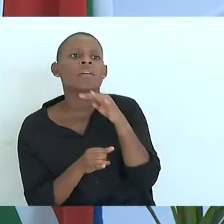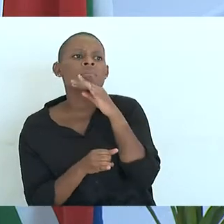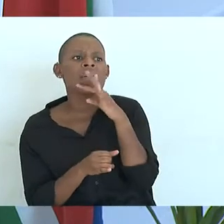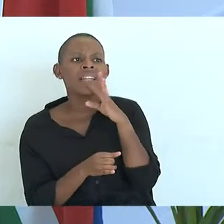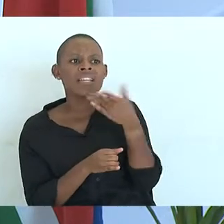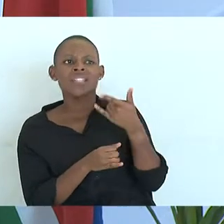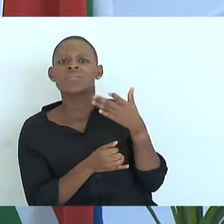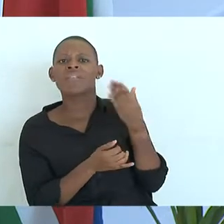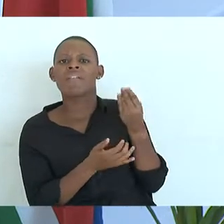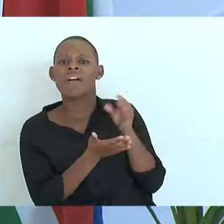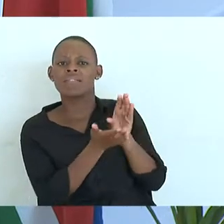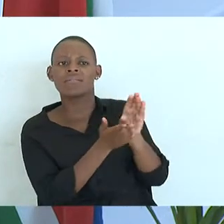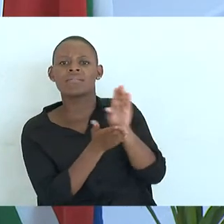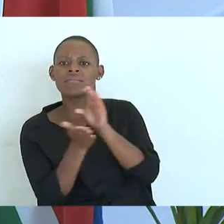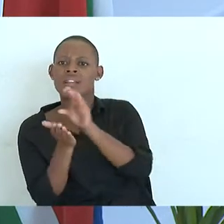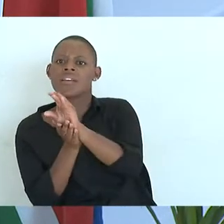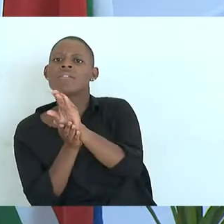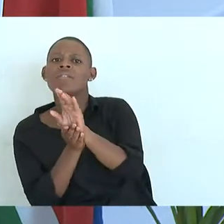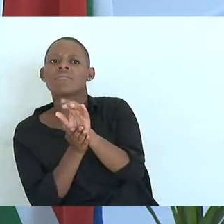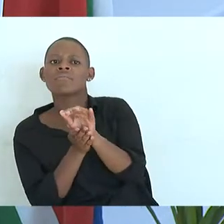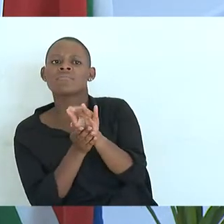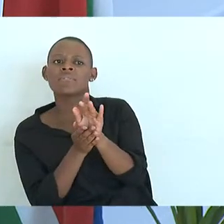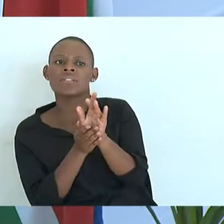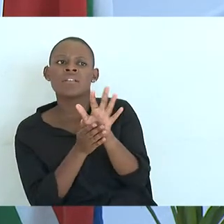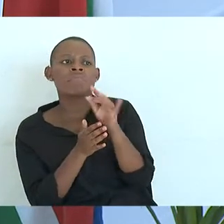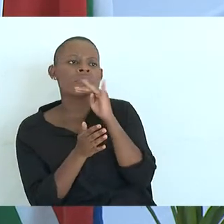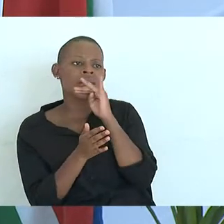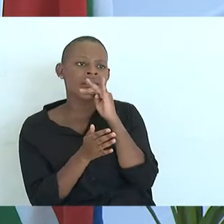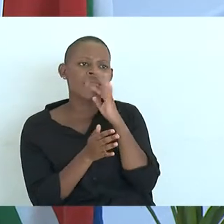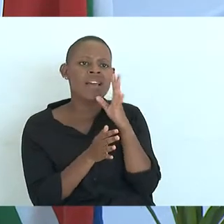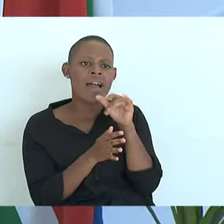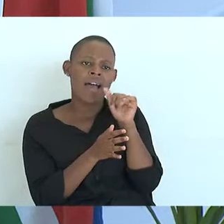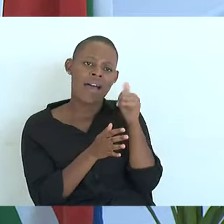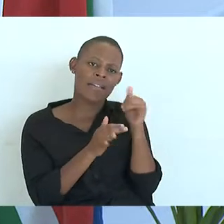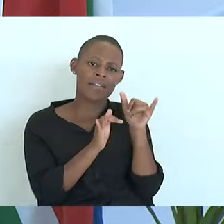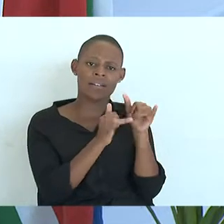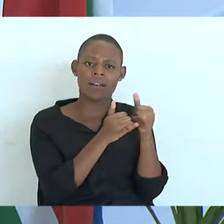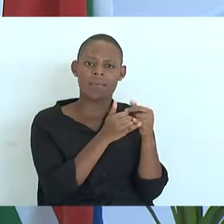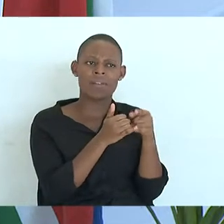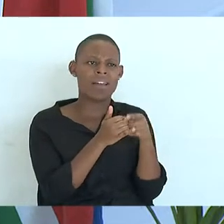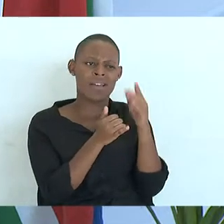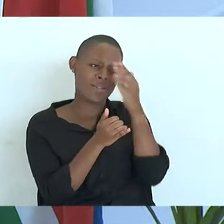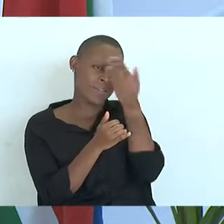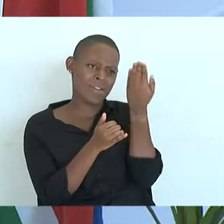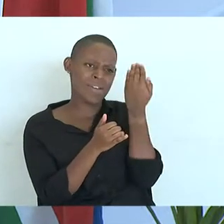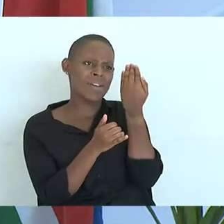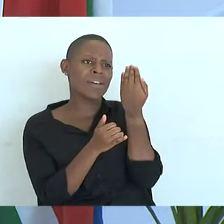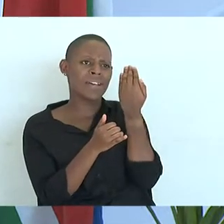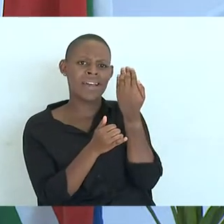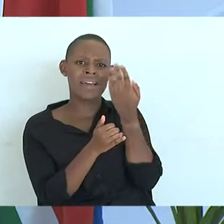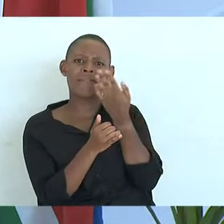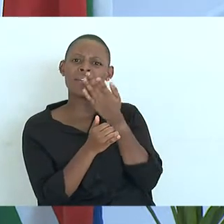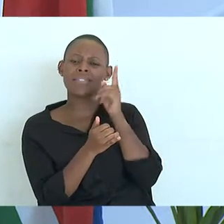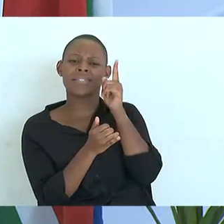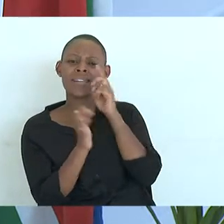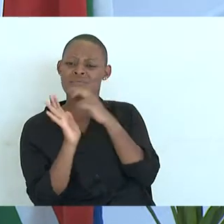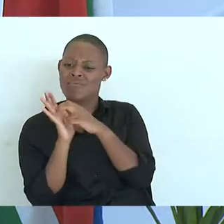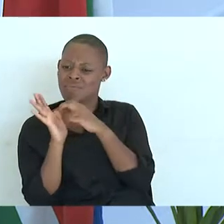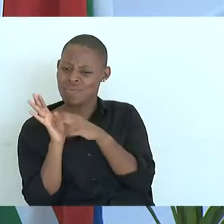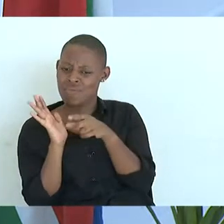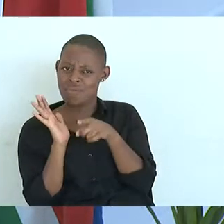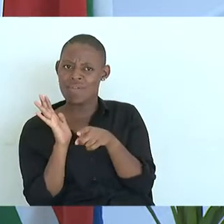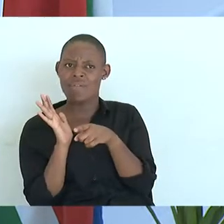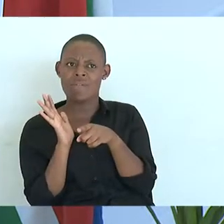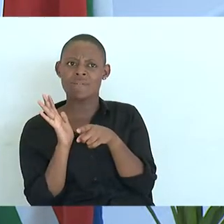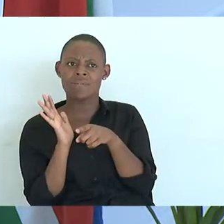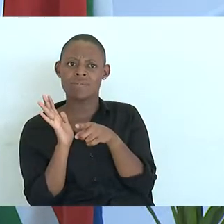ama-cooperatives, through ama-service providers, angazi noma umthetho noma yini, angizwa